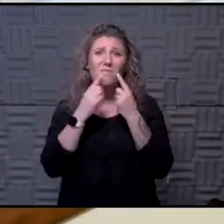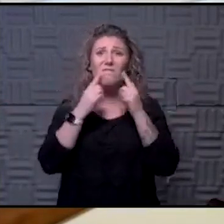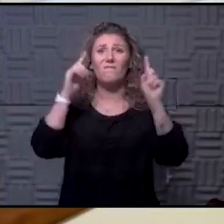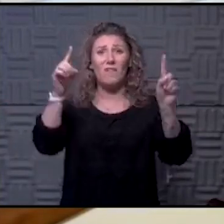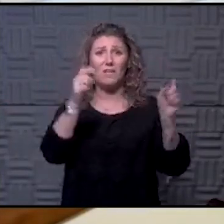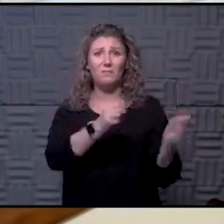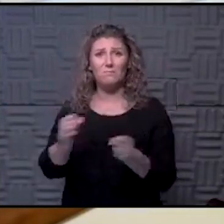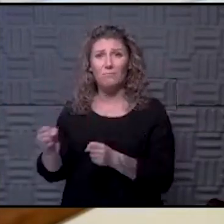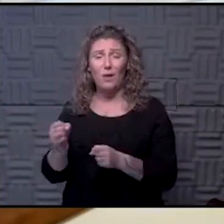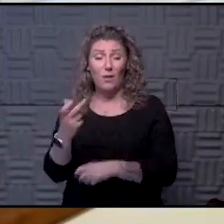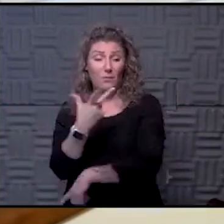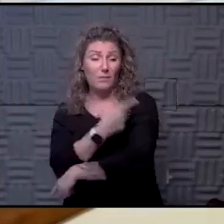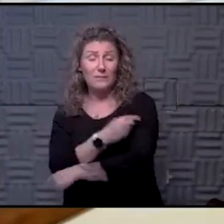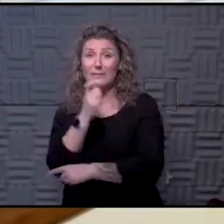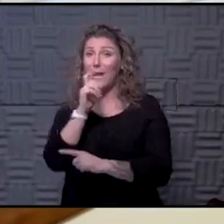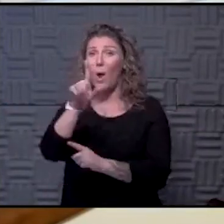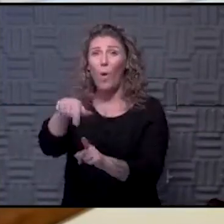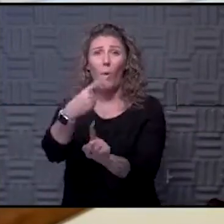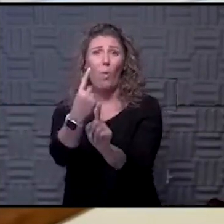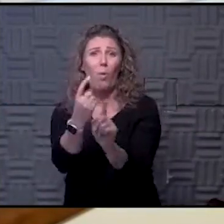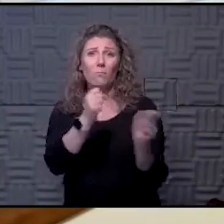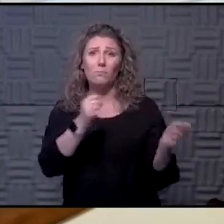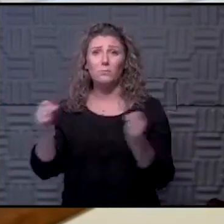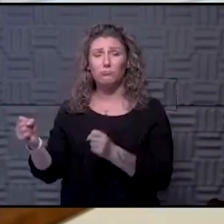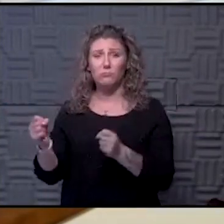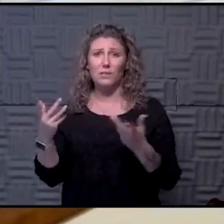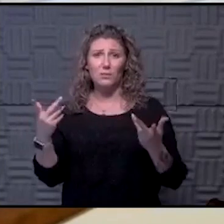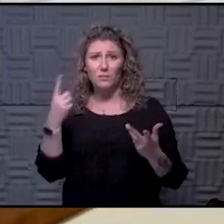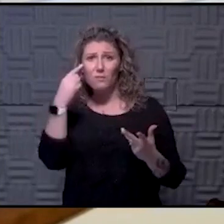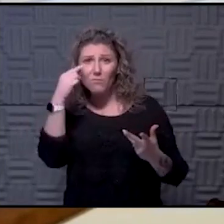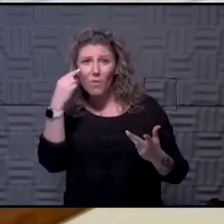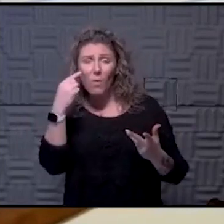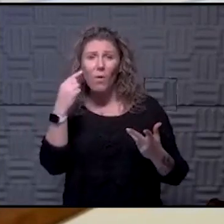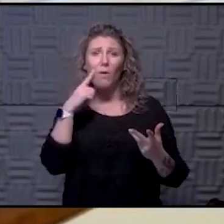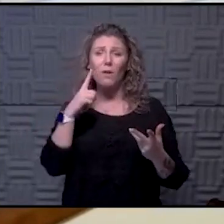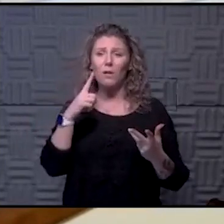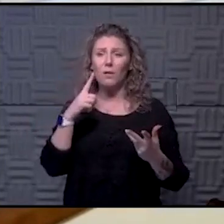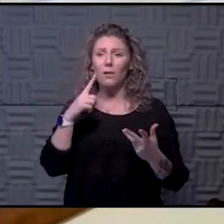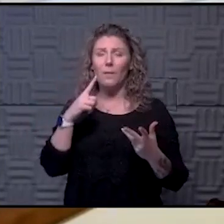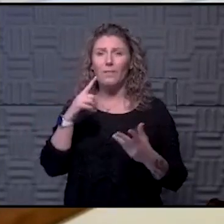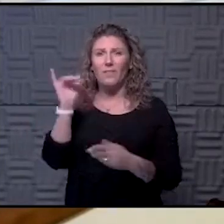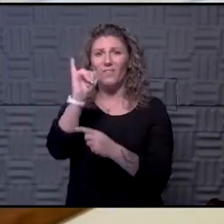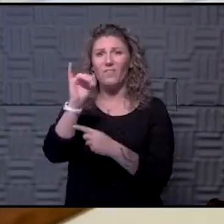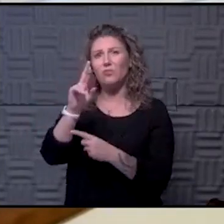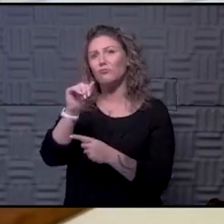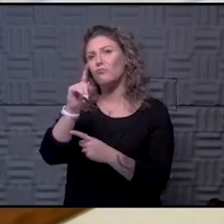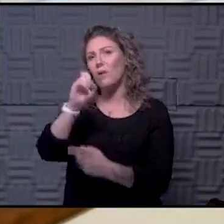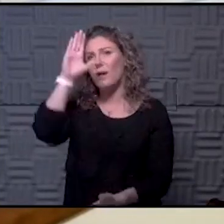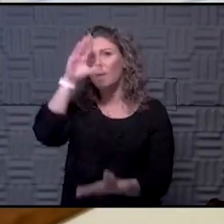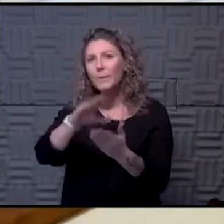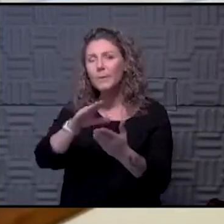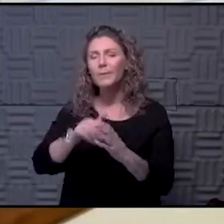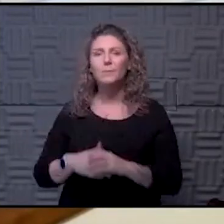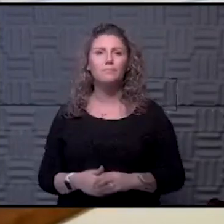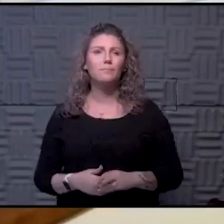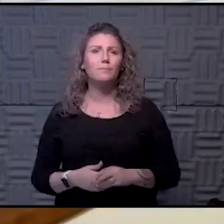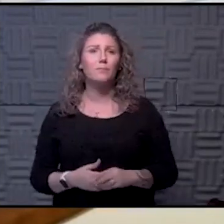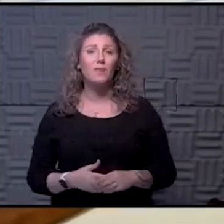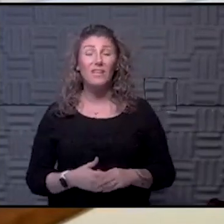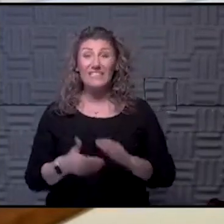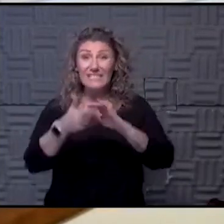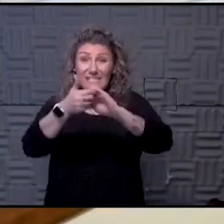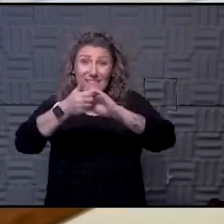vaccine cannot be the only strategy alone to bring our infection rates and incidence rates down. They work